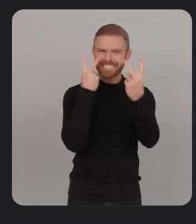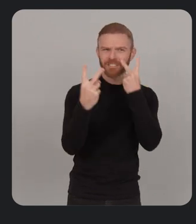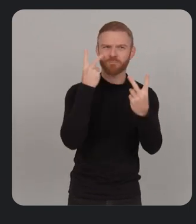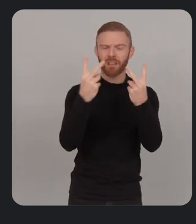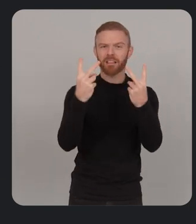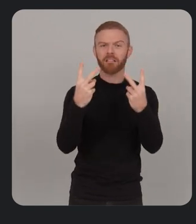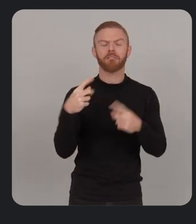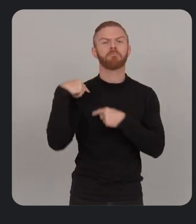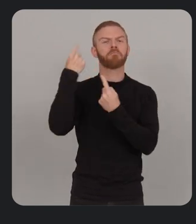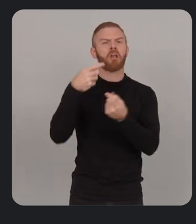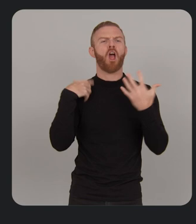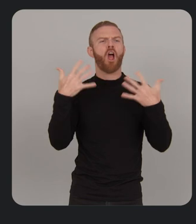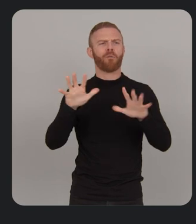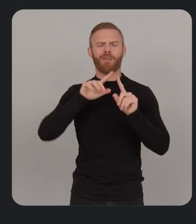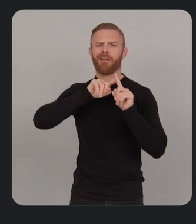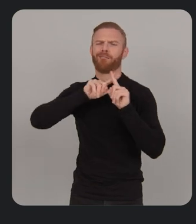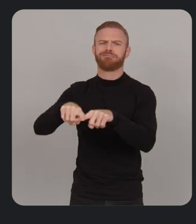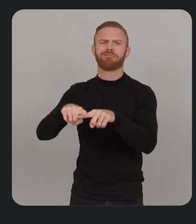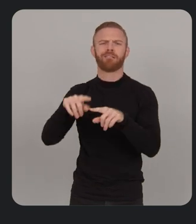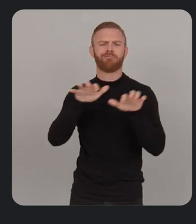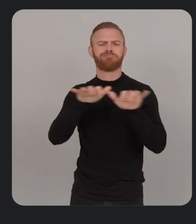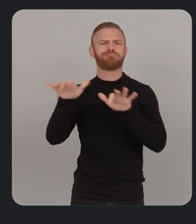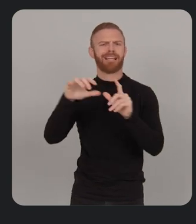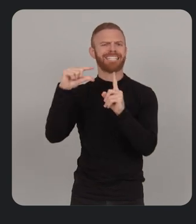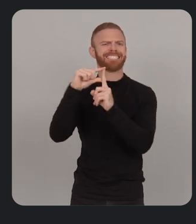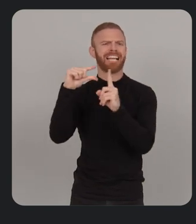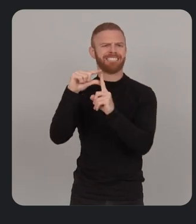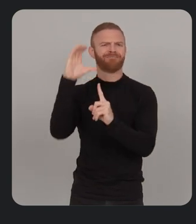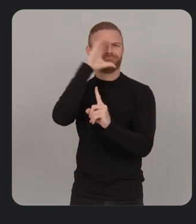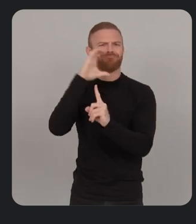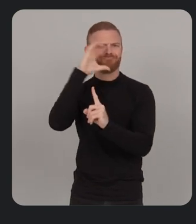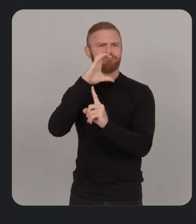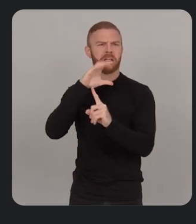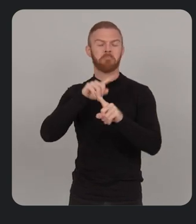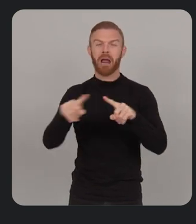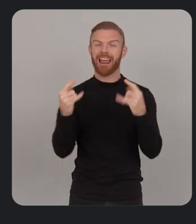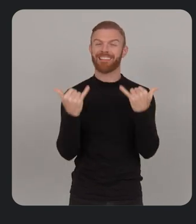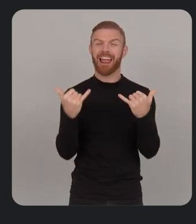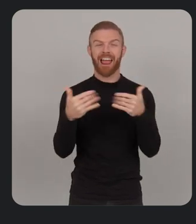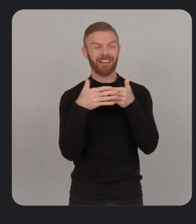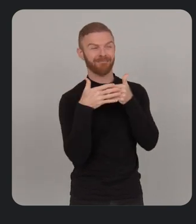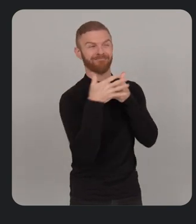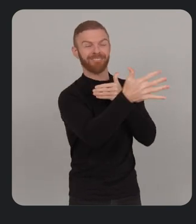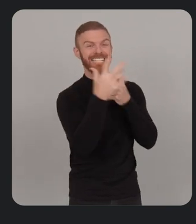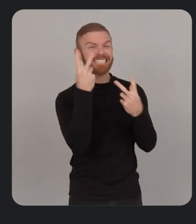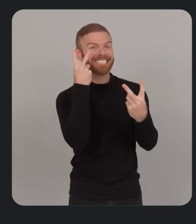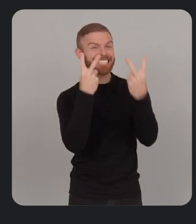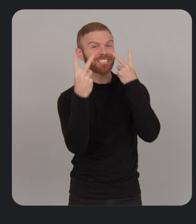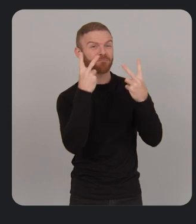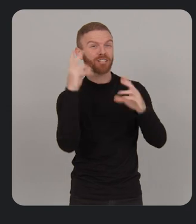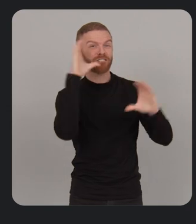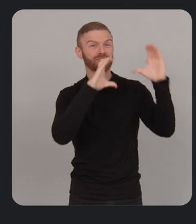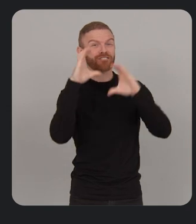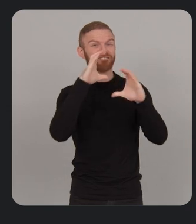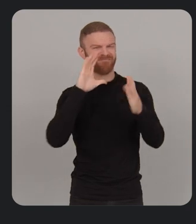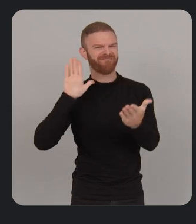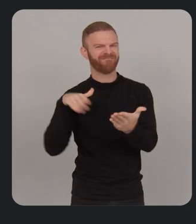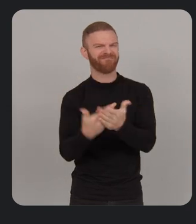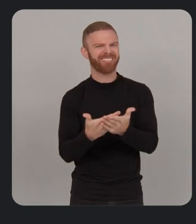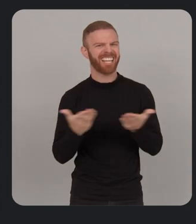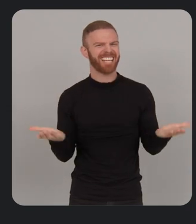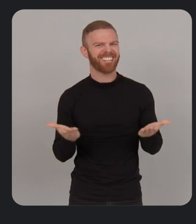Already, searching with text is indispensable. Now, the age of visual search is here.